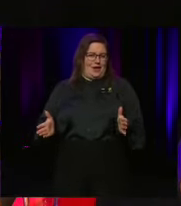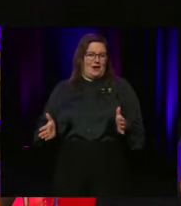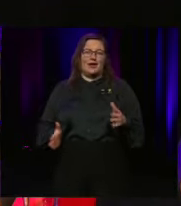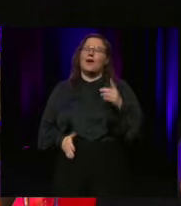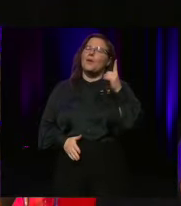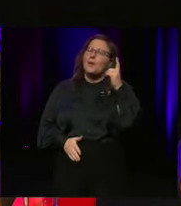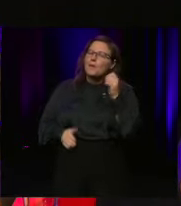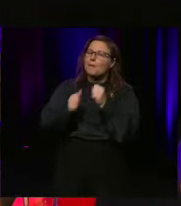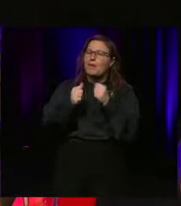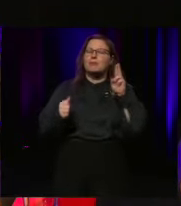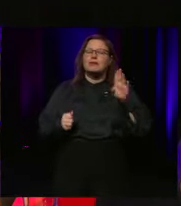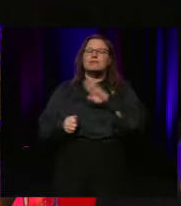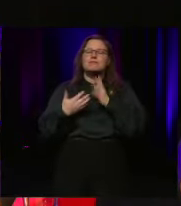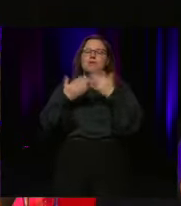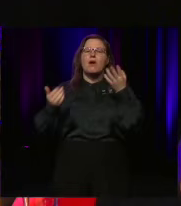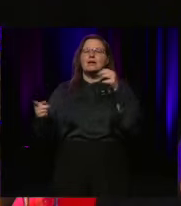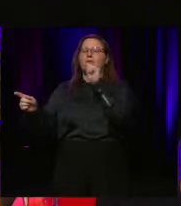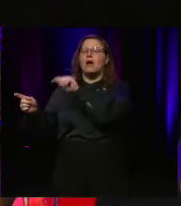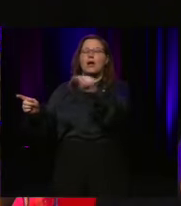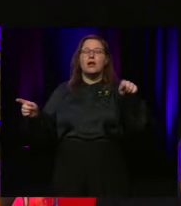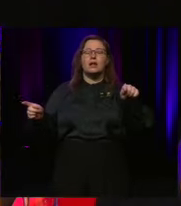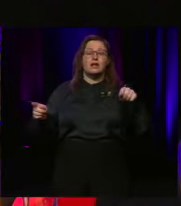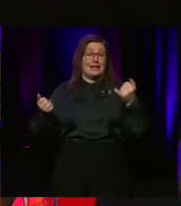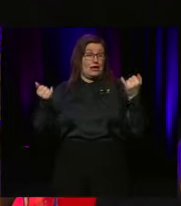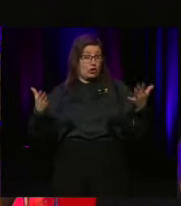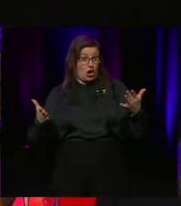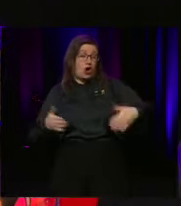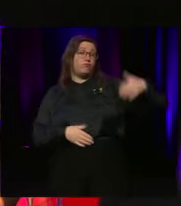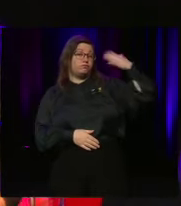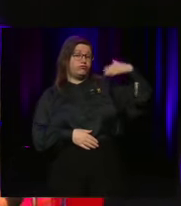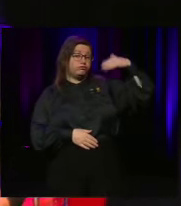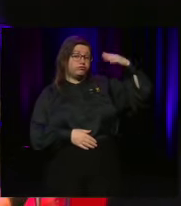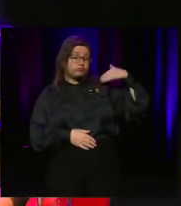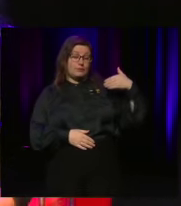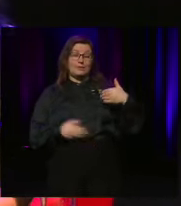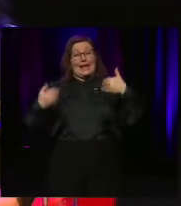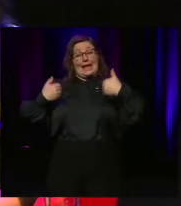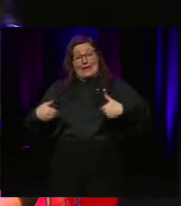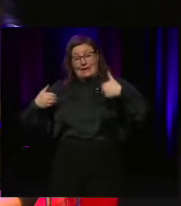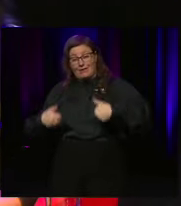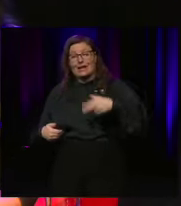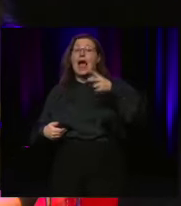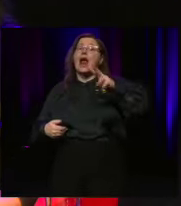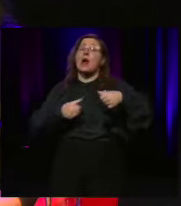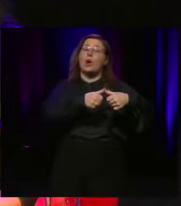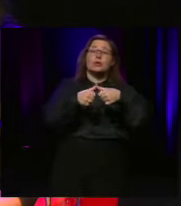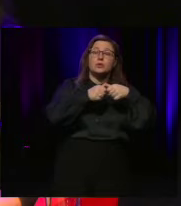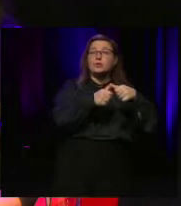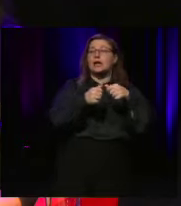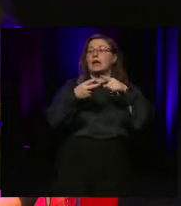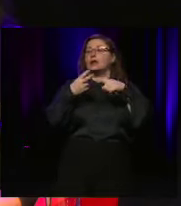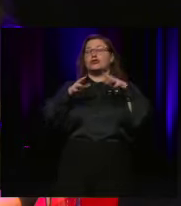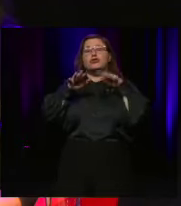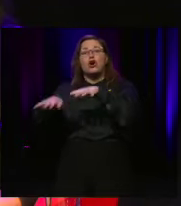are all too many examples, past and present, of individuals and organizations, movements,